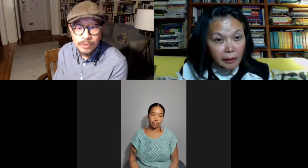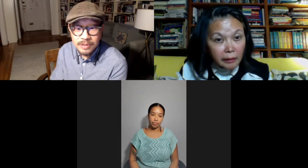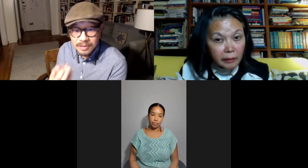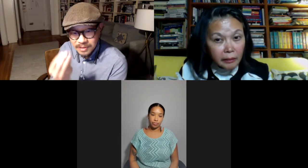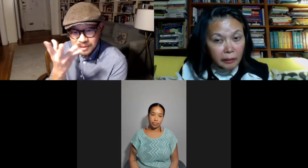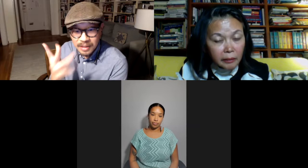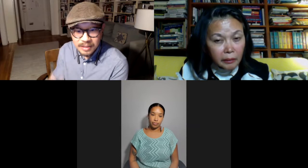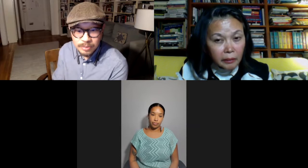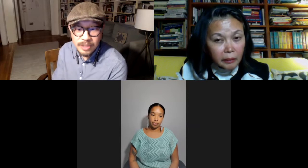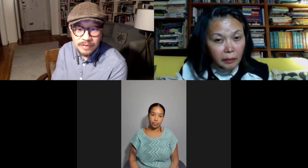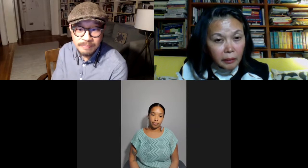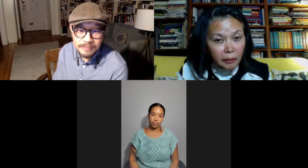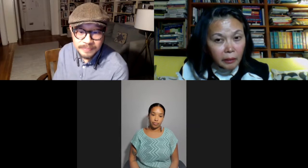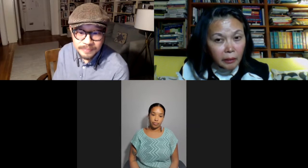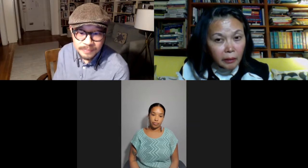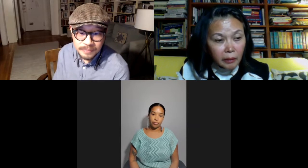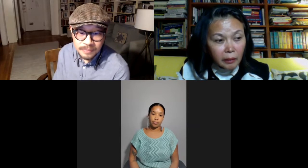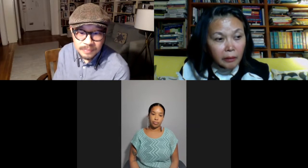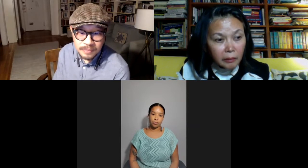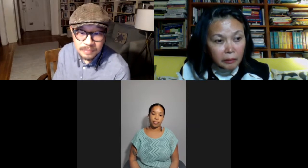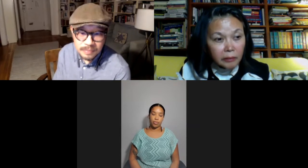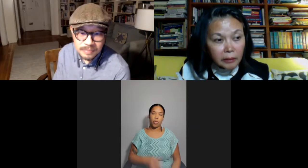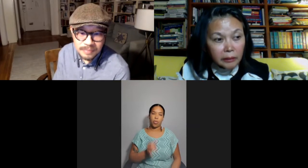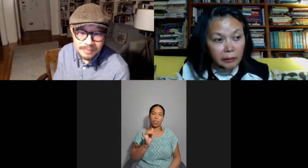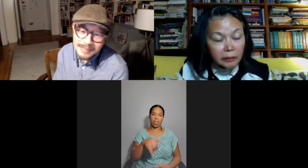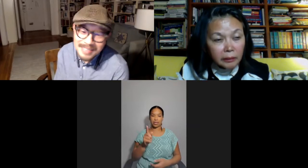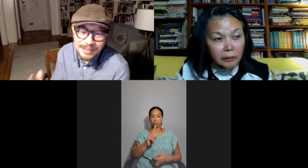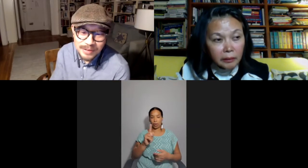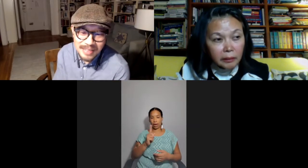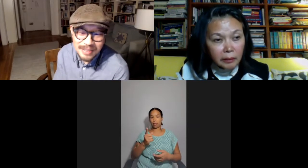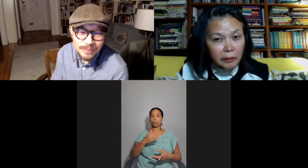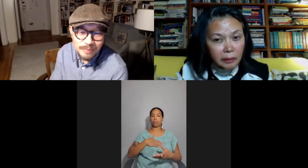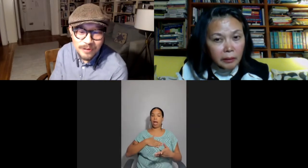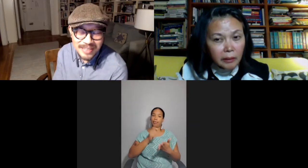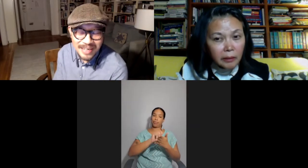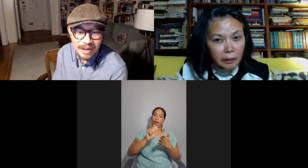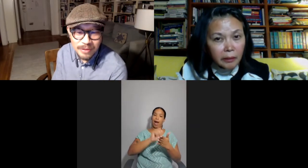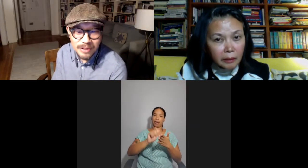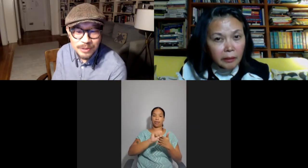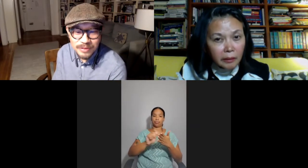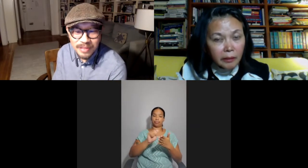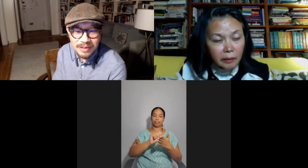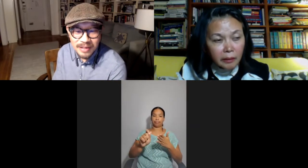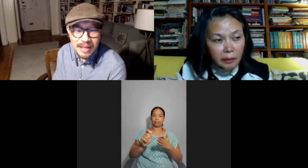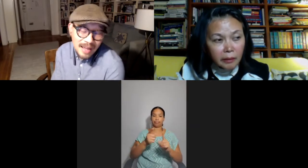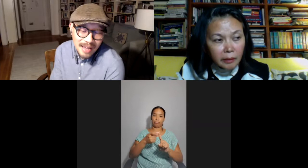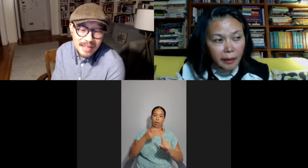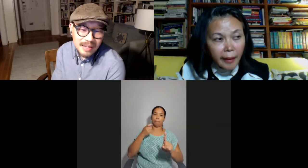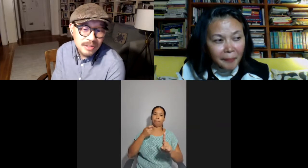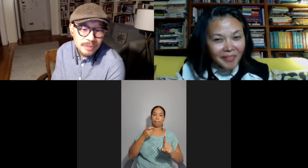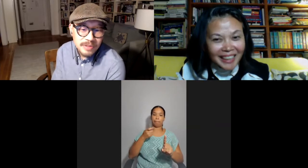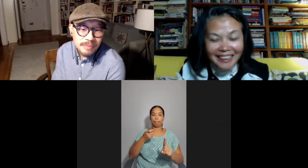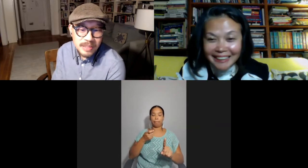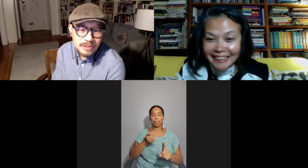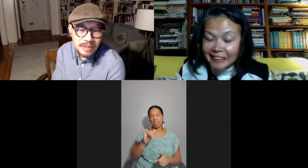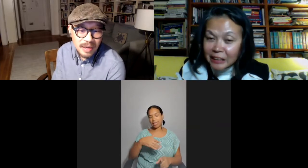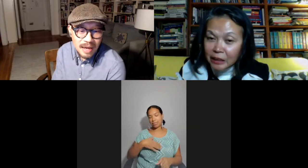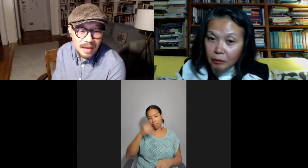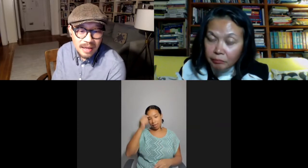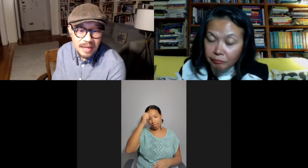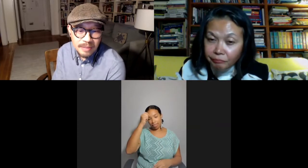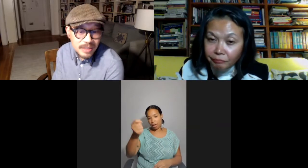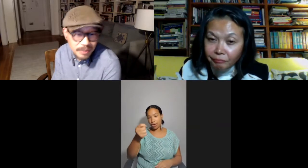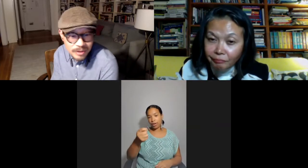the source springs from. That's as far as I got with in terms of theory. And then in terms of the